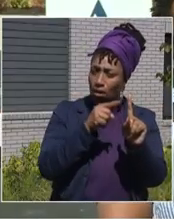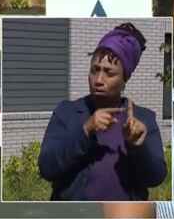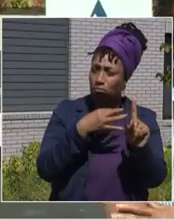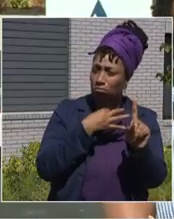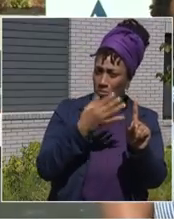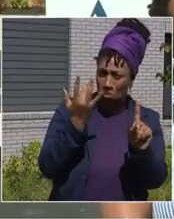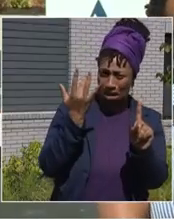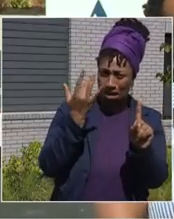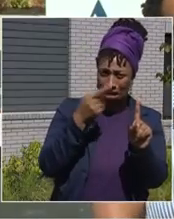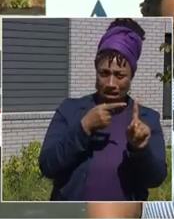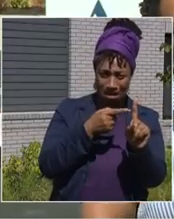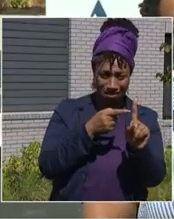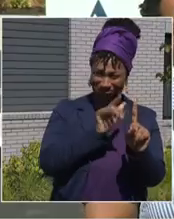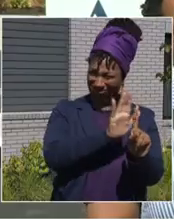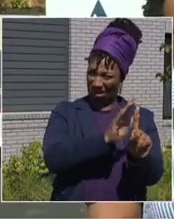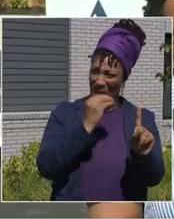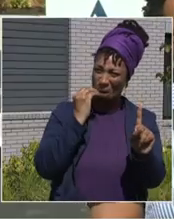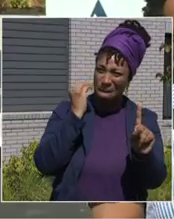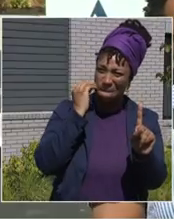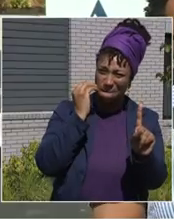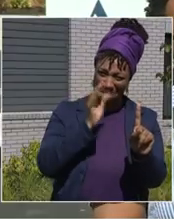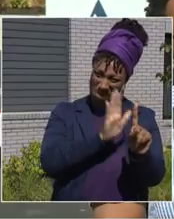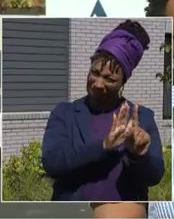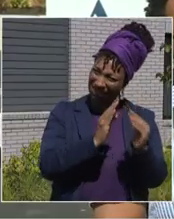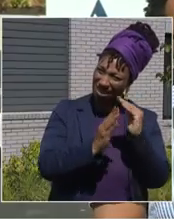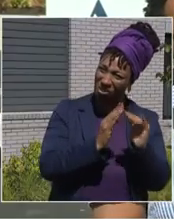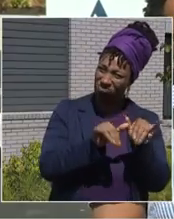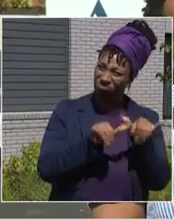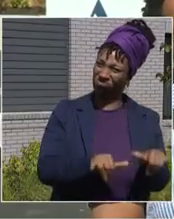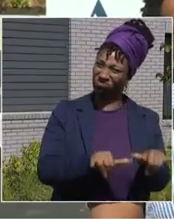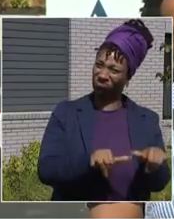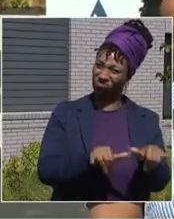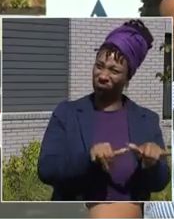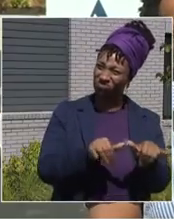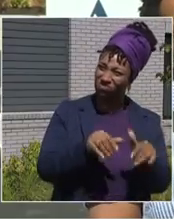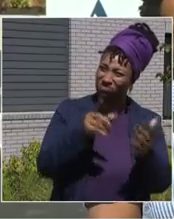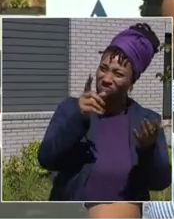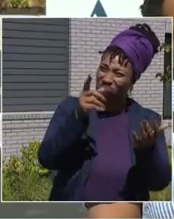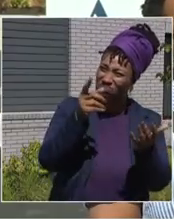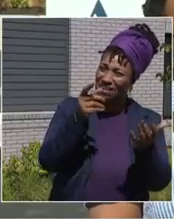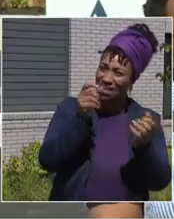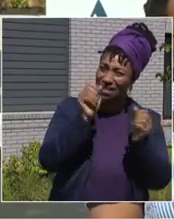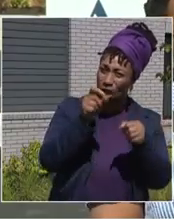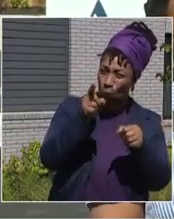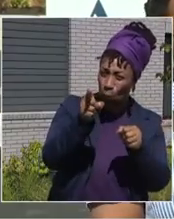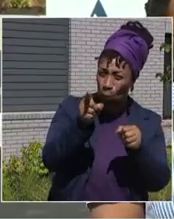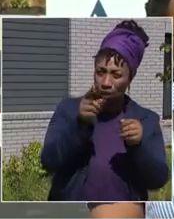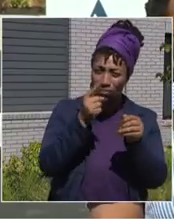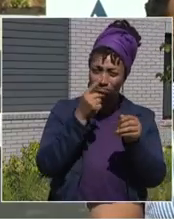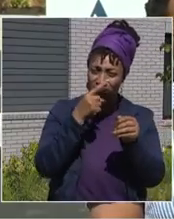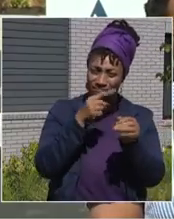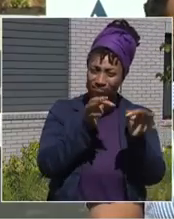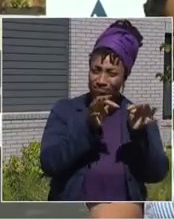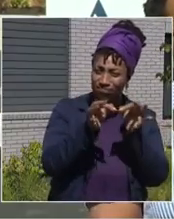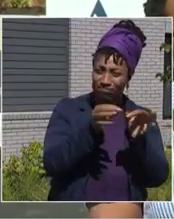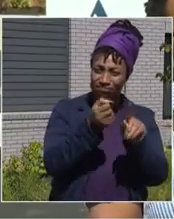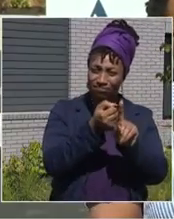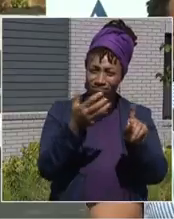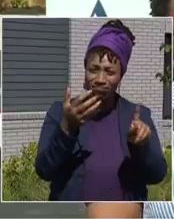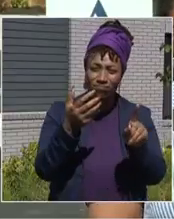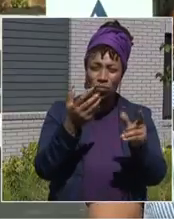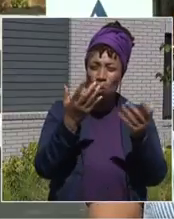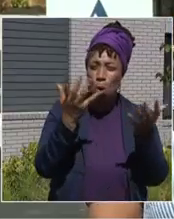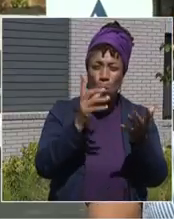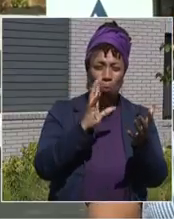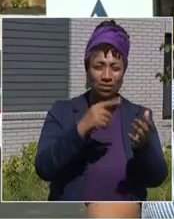her hometown and be able to afford. Can you talk a little bit about your goals with that? And just, I know you're trying to attract people into